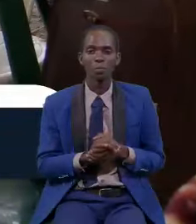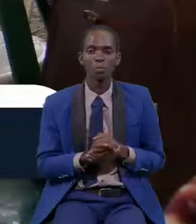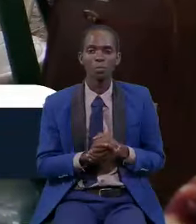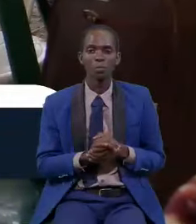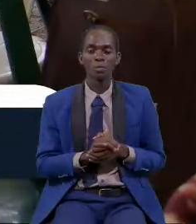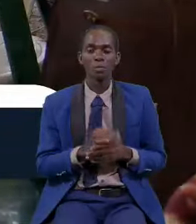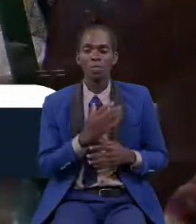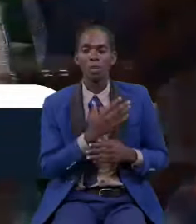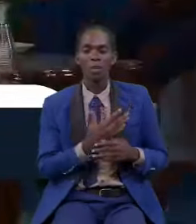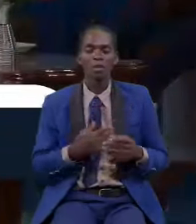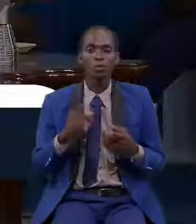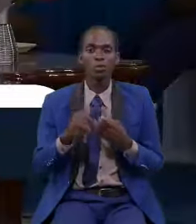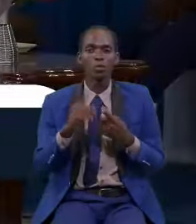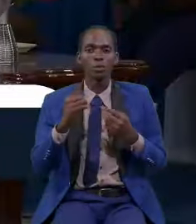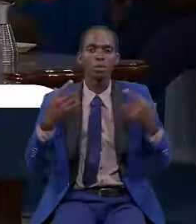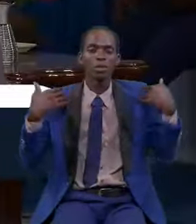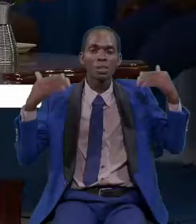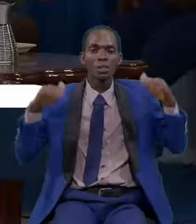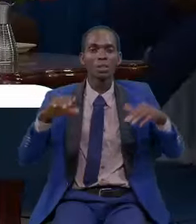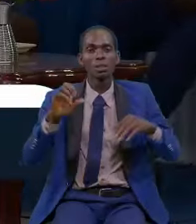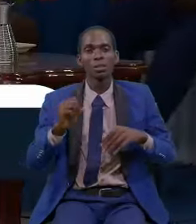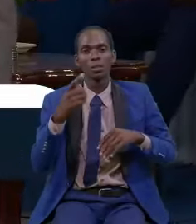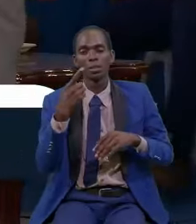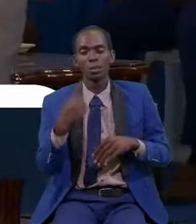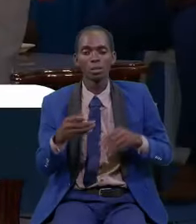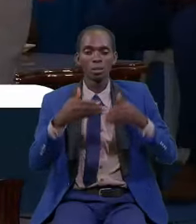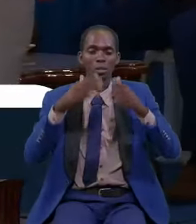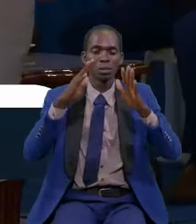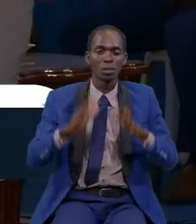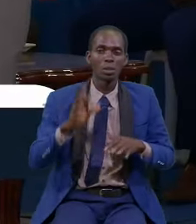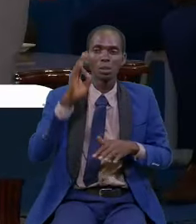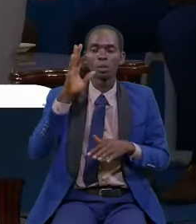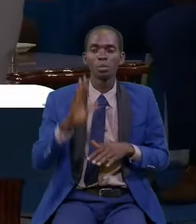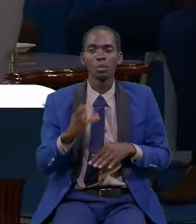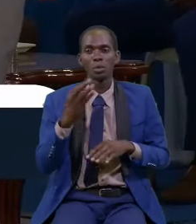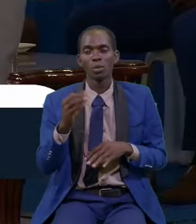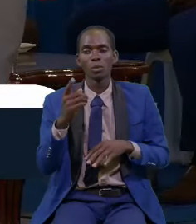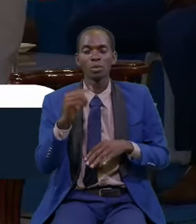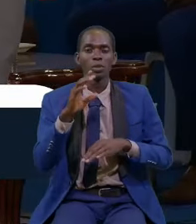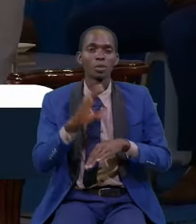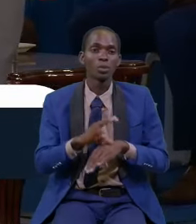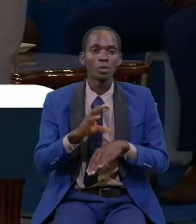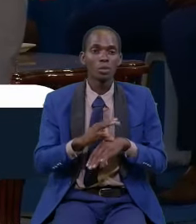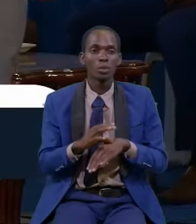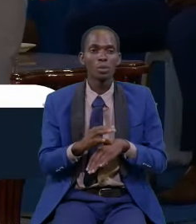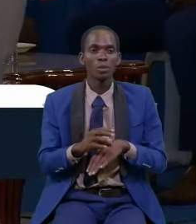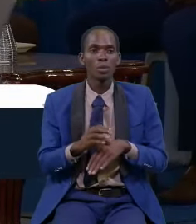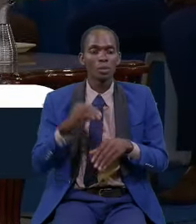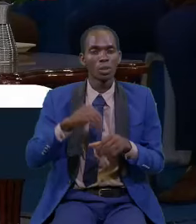the angel, the minister, the leader of the church of the Laodiceans